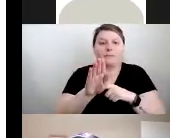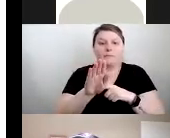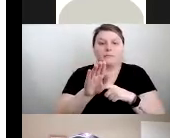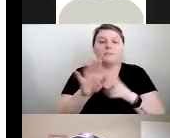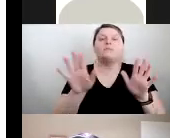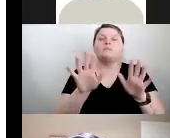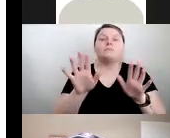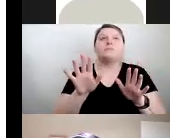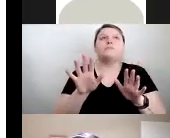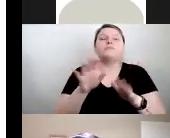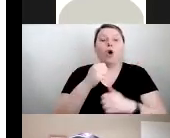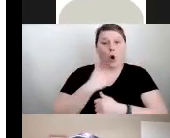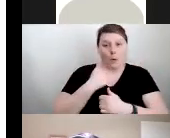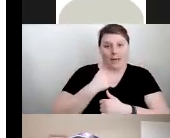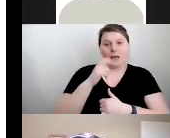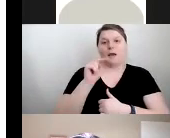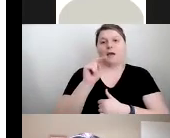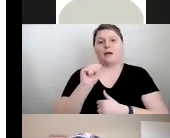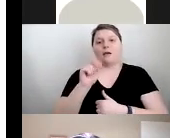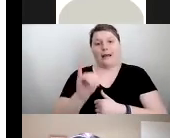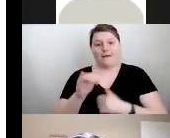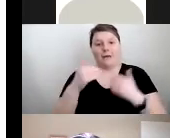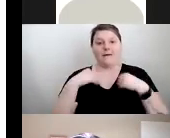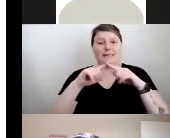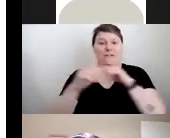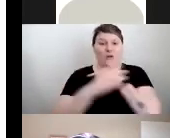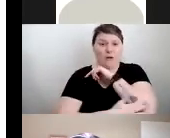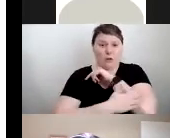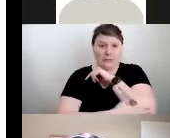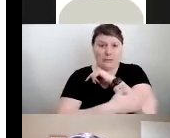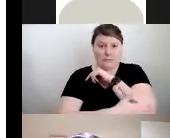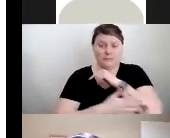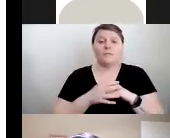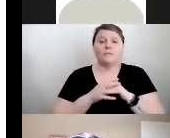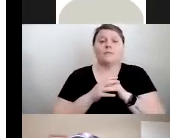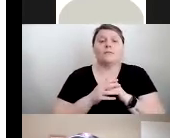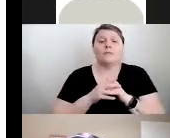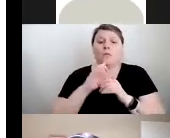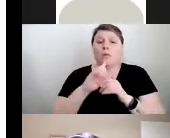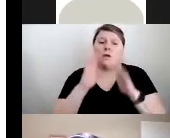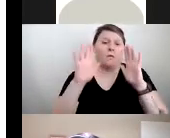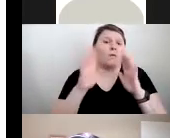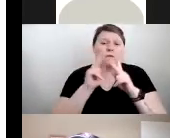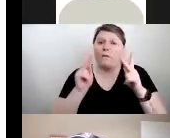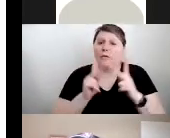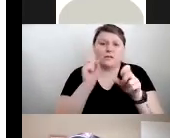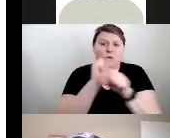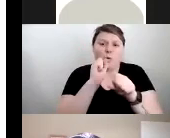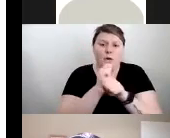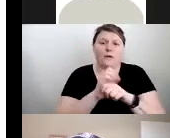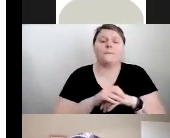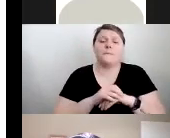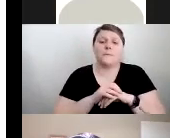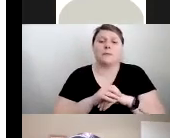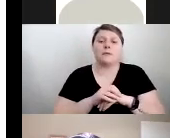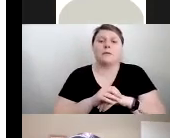the Air Force, but the Army and the Navy have overseas. And really, these are fabulous places to work. Unfortunately, you pretty